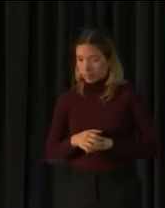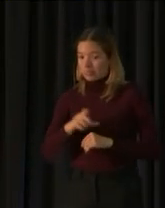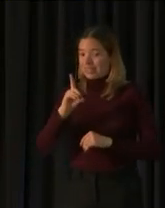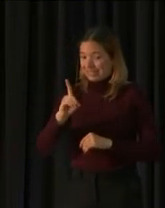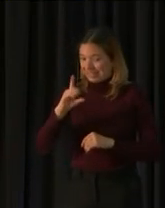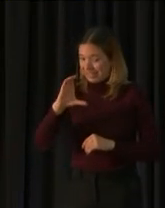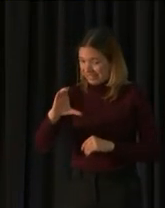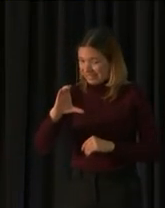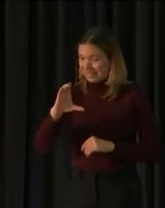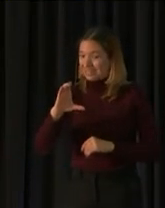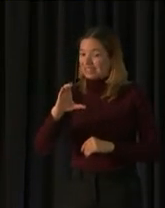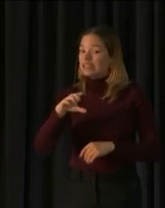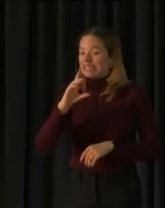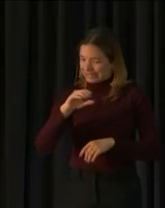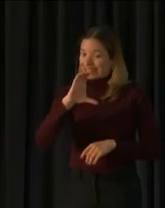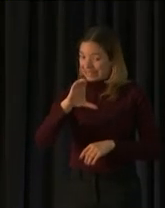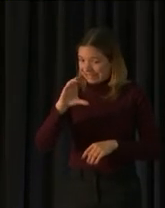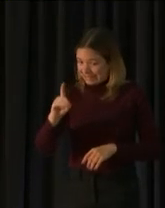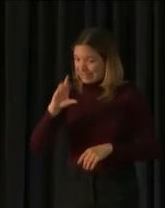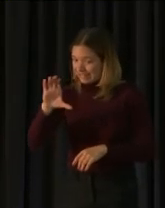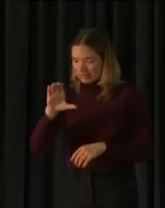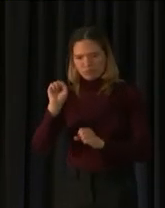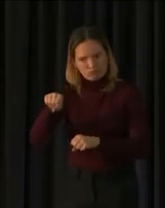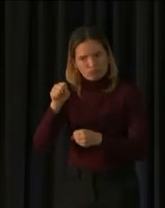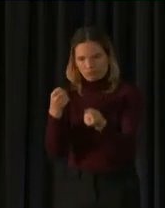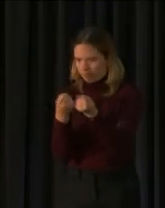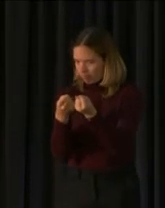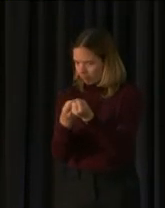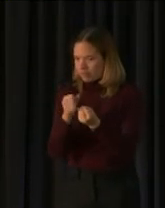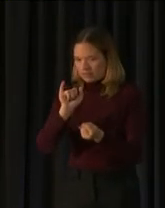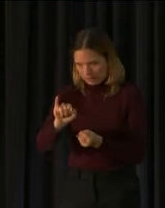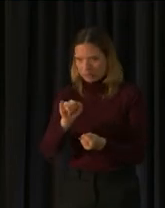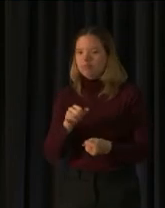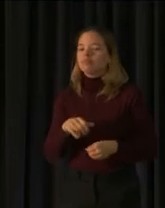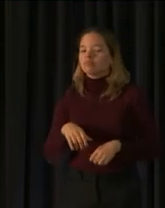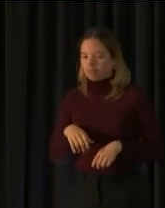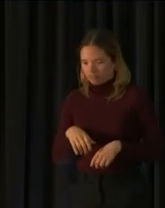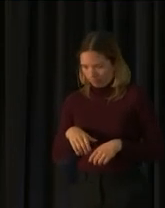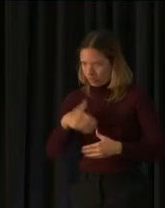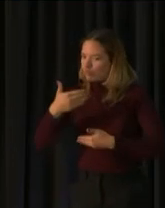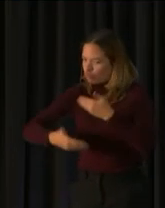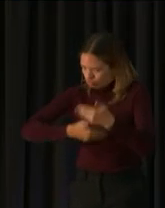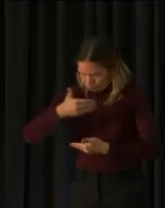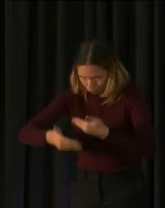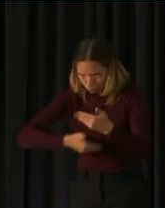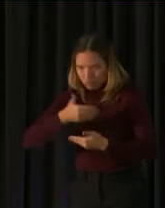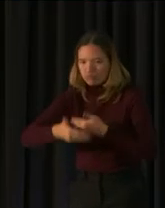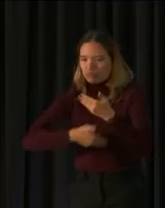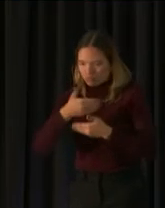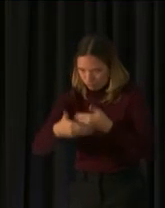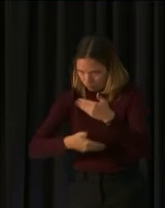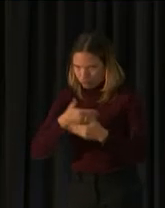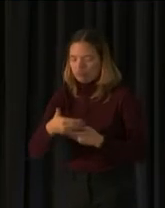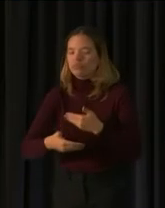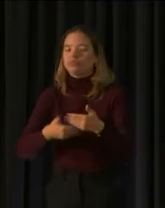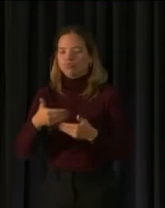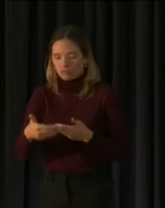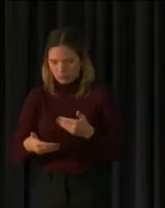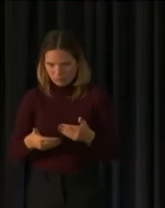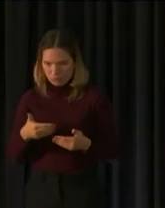similar kind of estimation around what we should expect over the winter. We are seeing